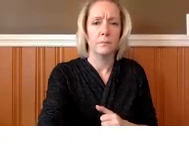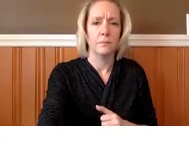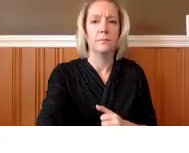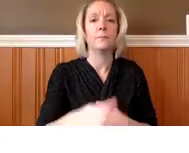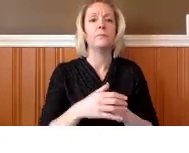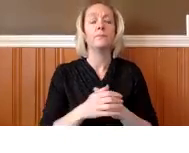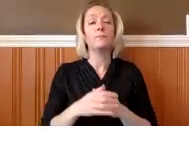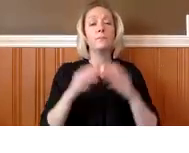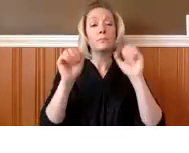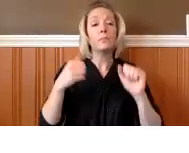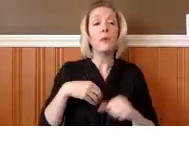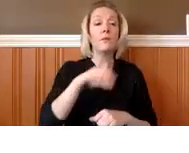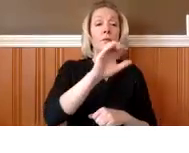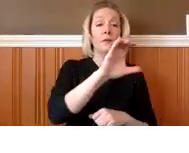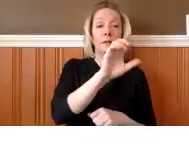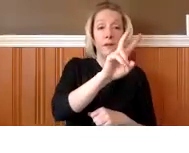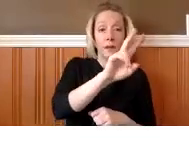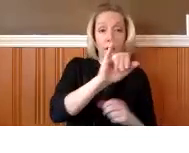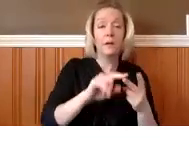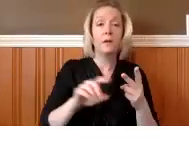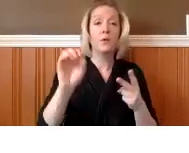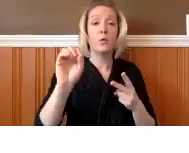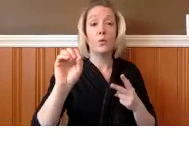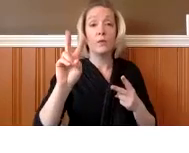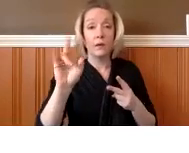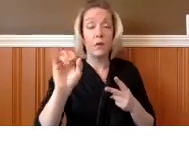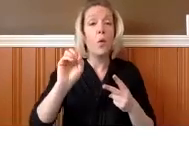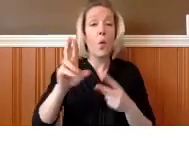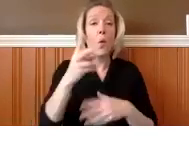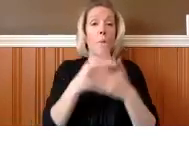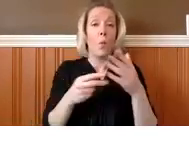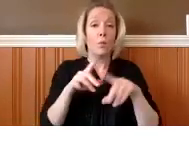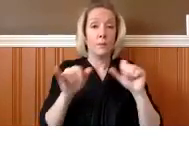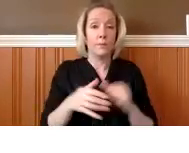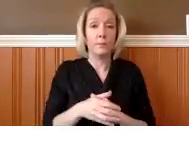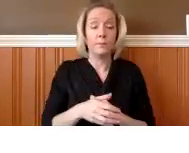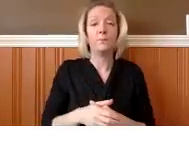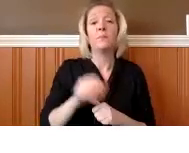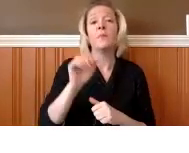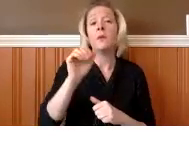also know that when provided with the correct modifications and interventions,